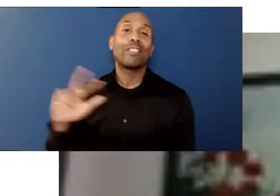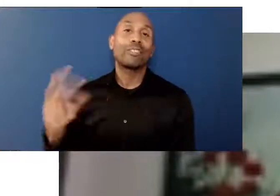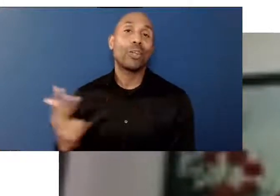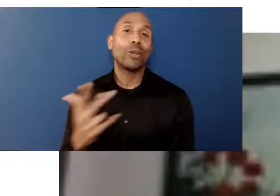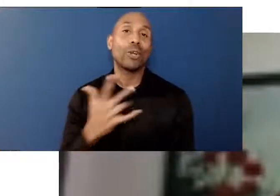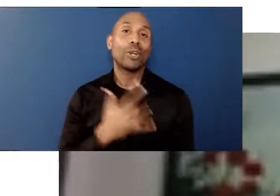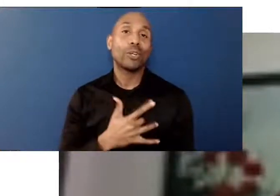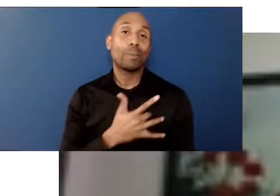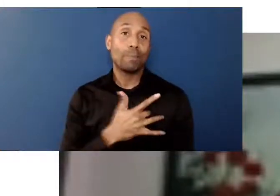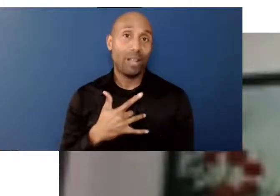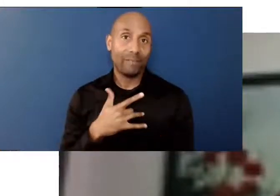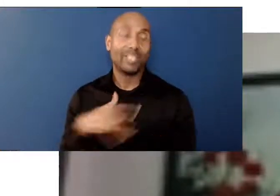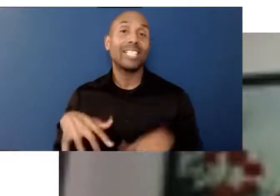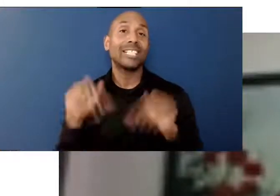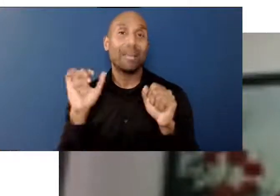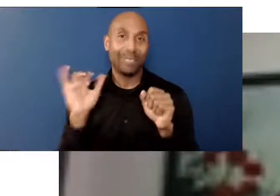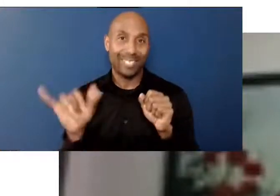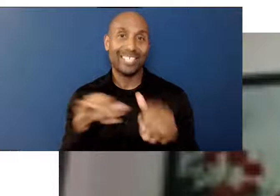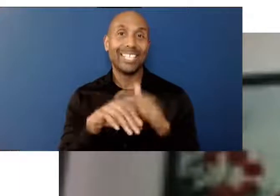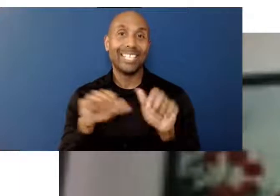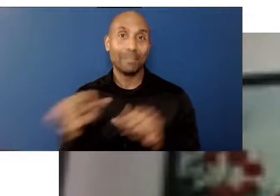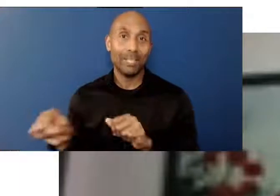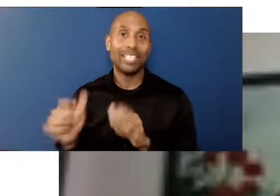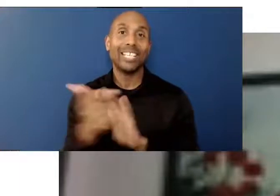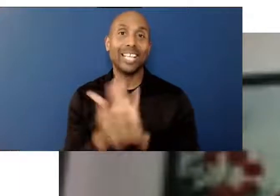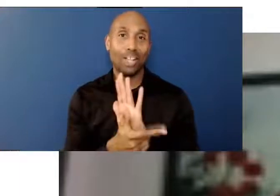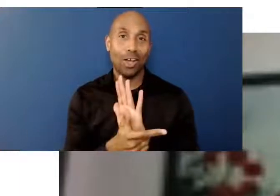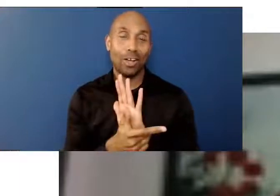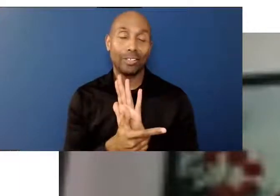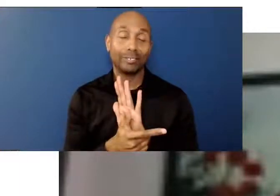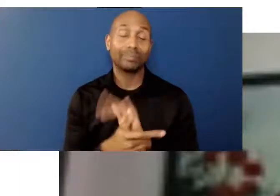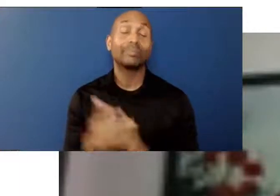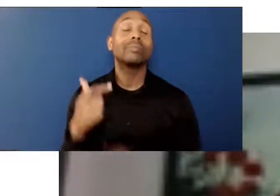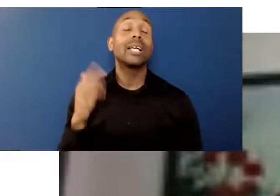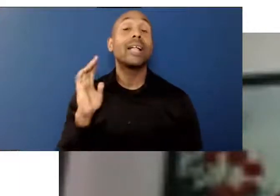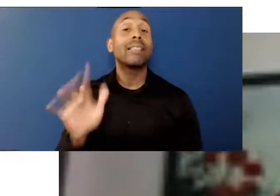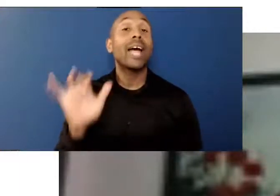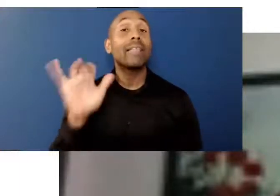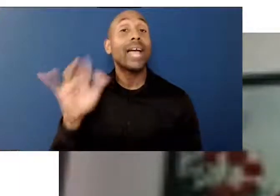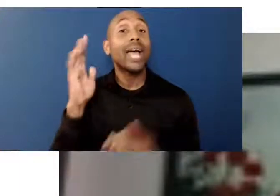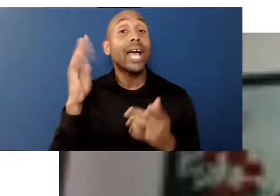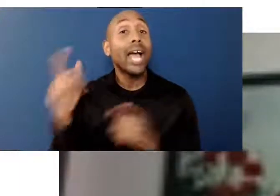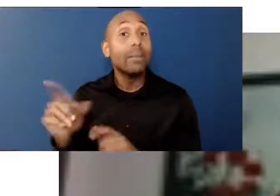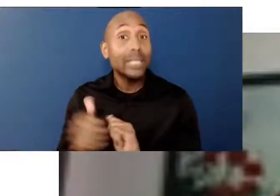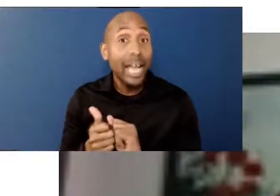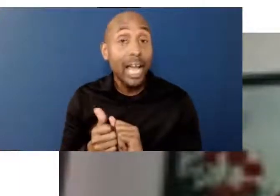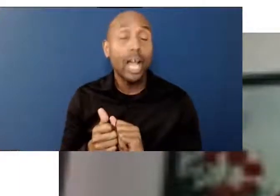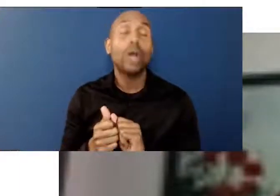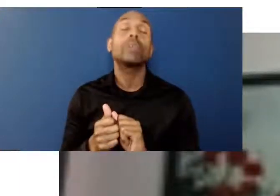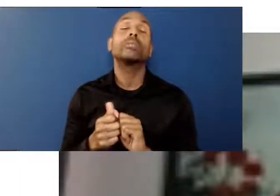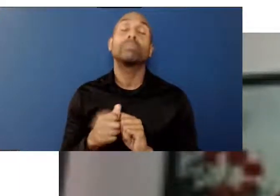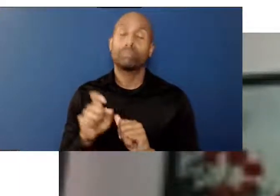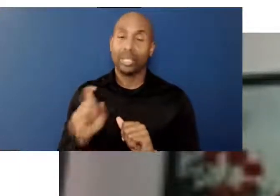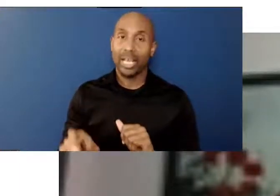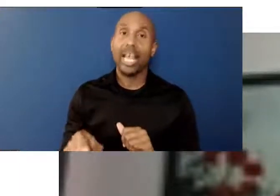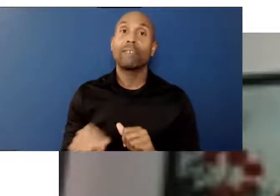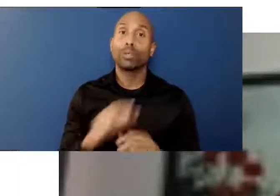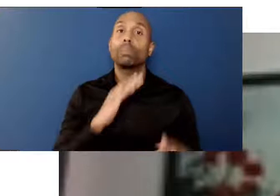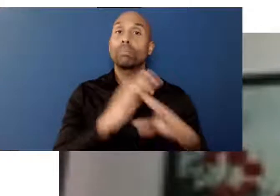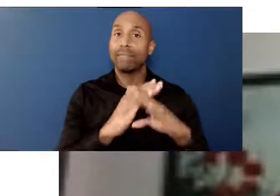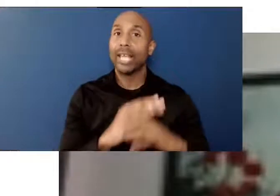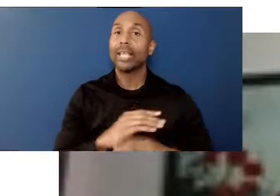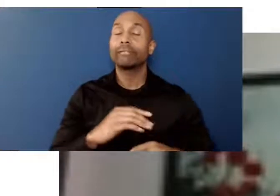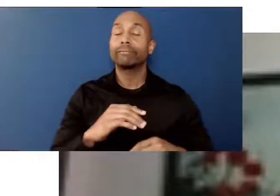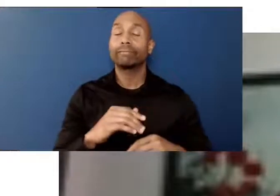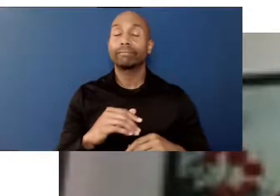legislation. And we're going to do that by achieving accessibility, by preventing and removing barriers to